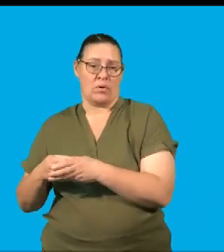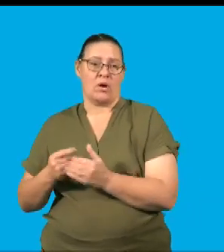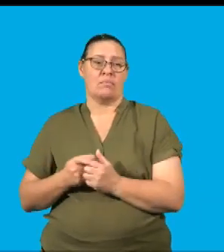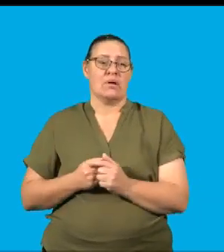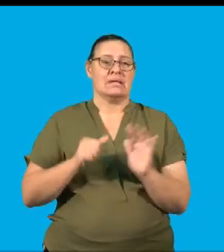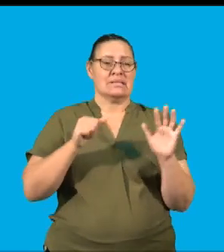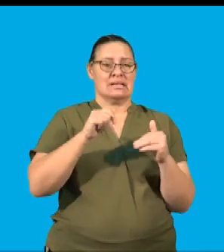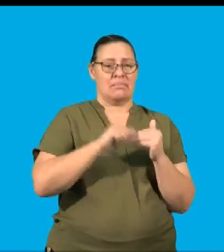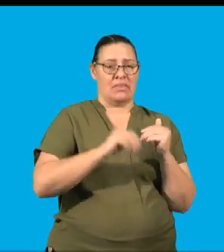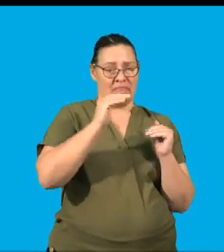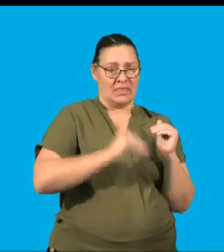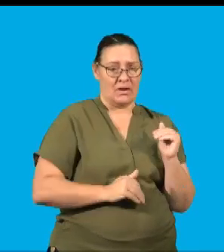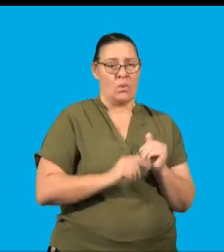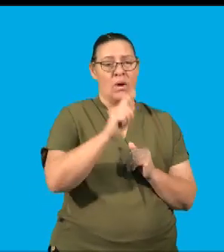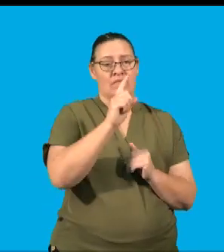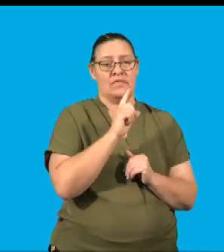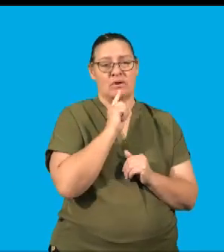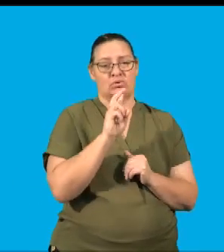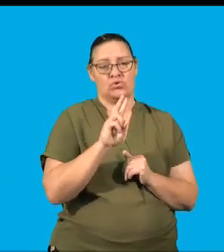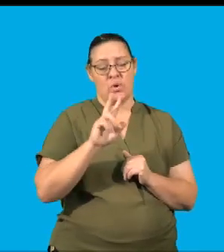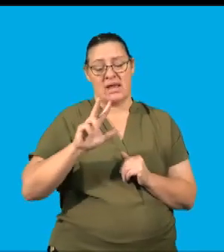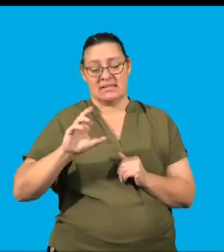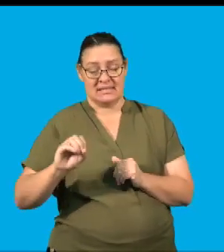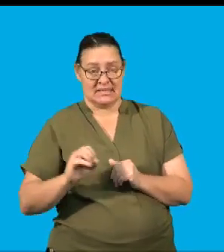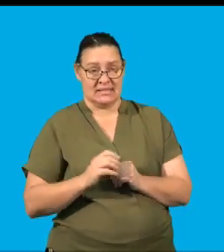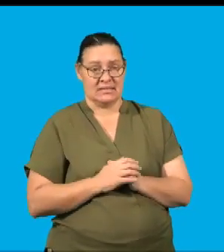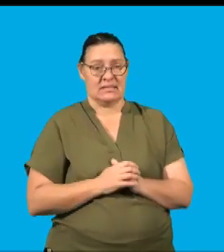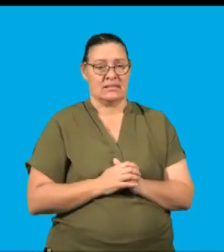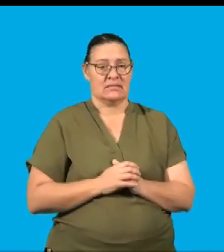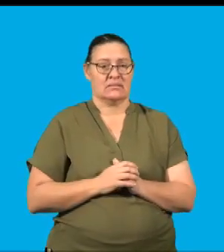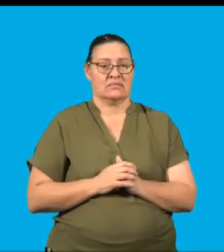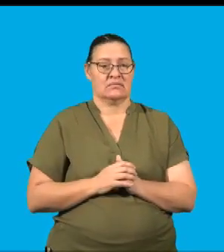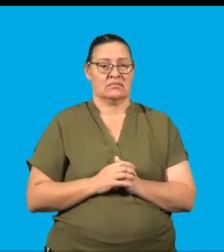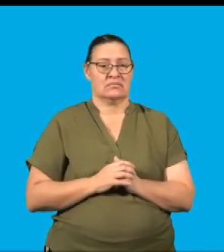less than 6 months old, the number of cases that were reported were